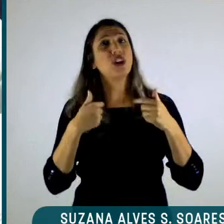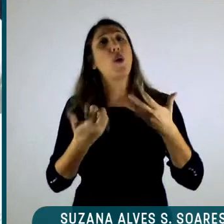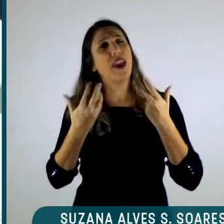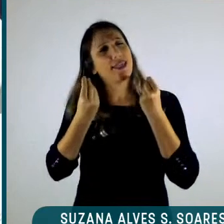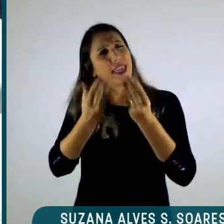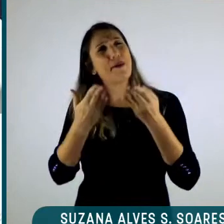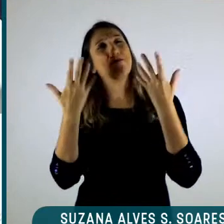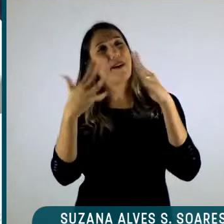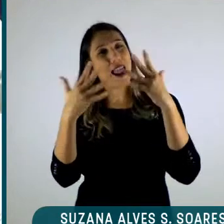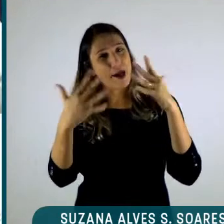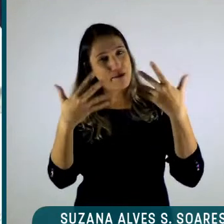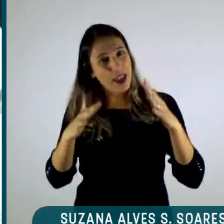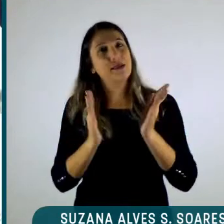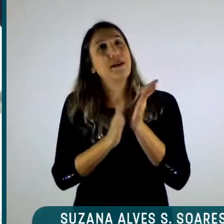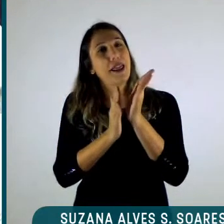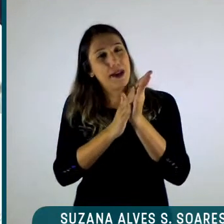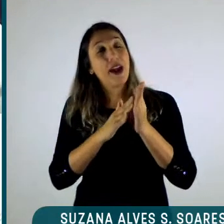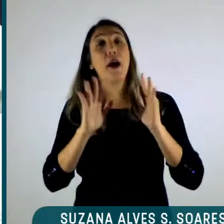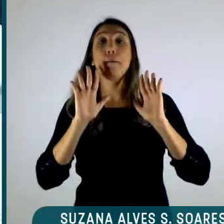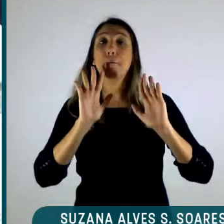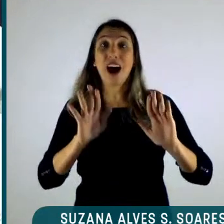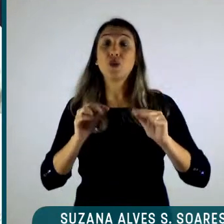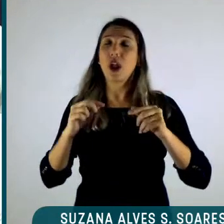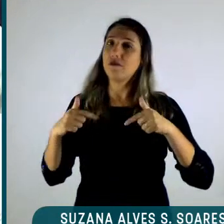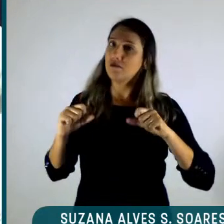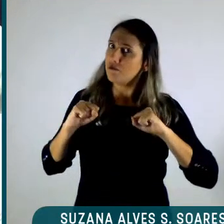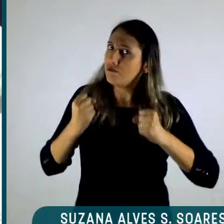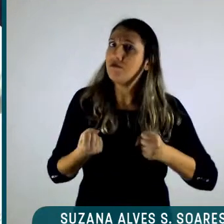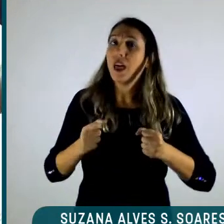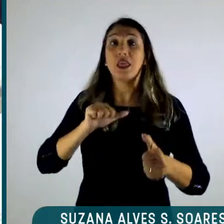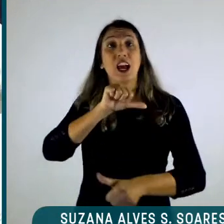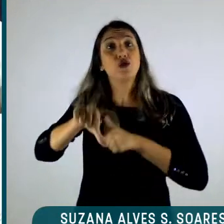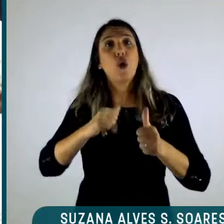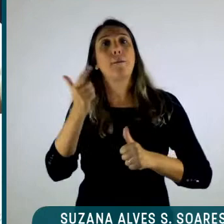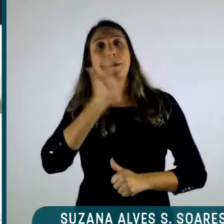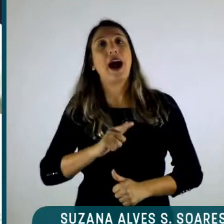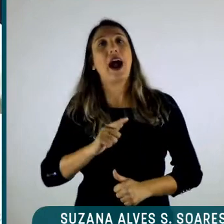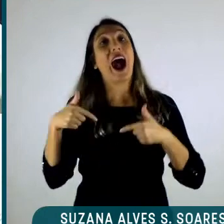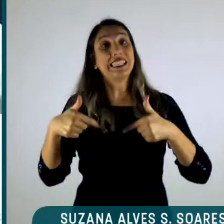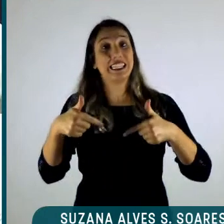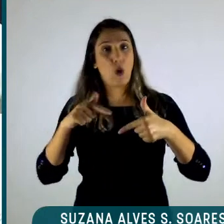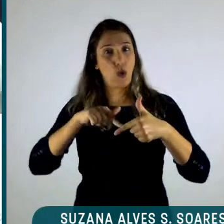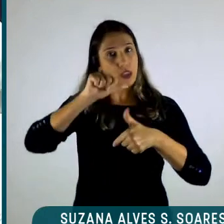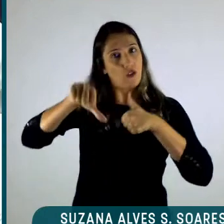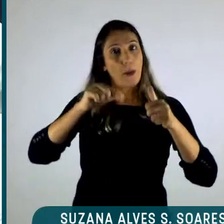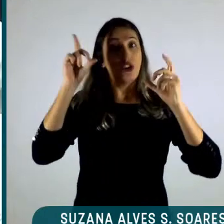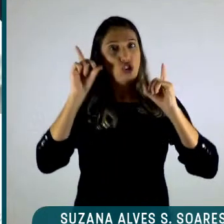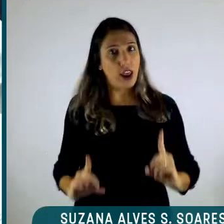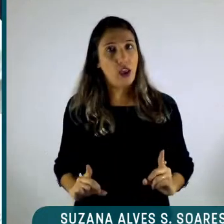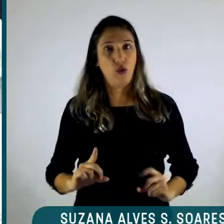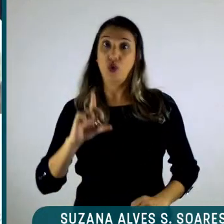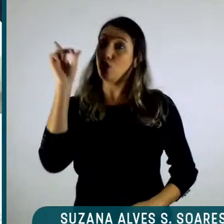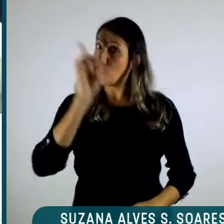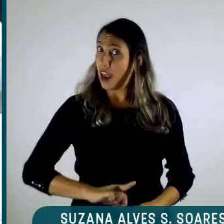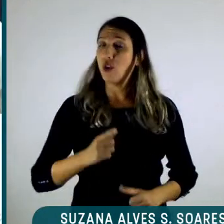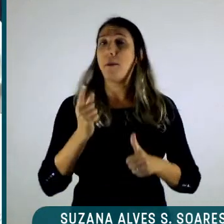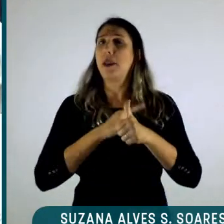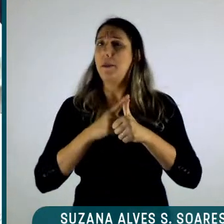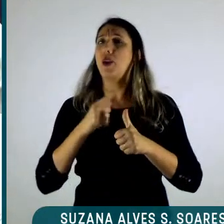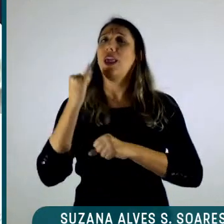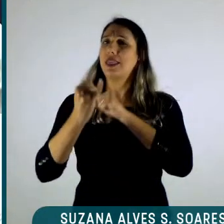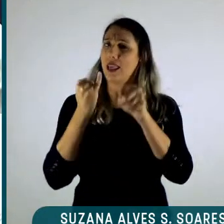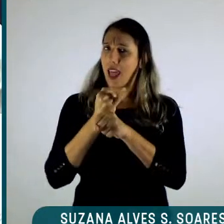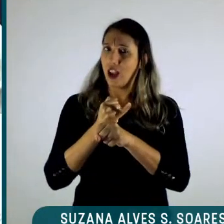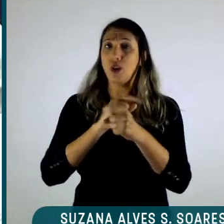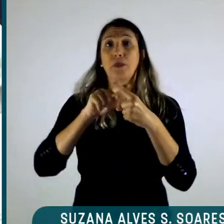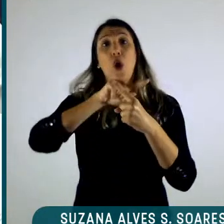sincerely speaking, it is wonderful. I'd like to congratulate you for that, but it is in an effort of transforming those actions into rights. So this first of the